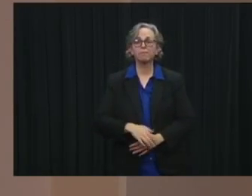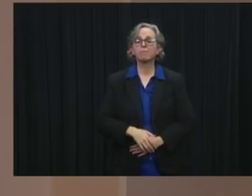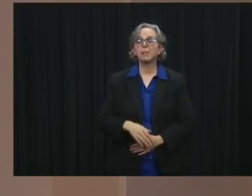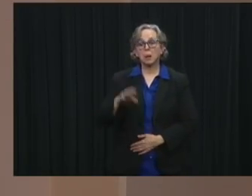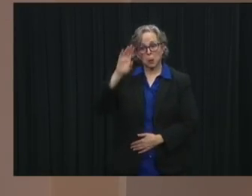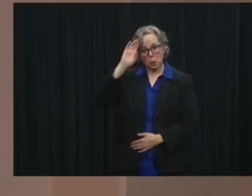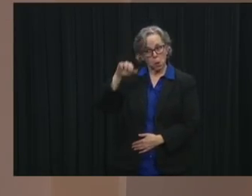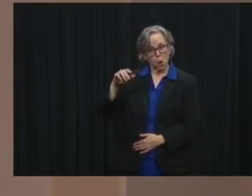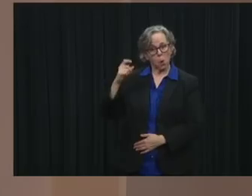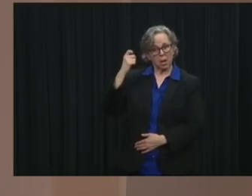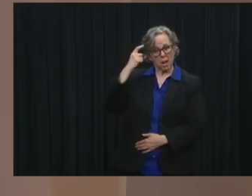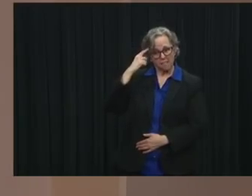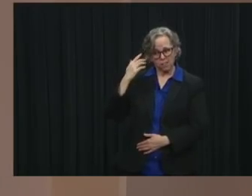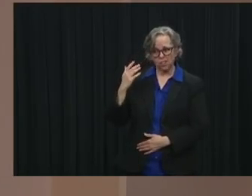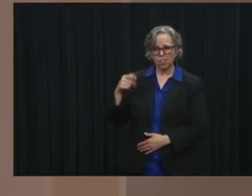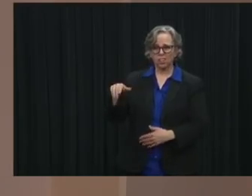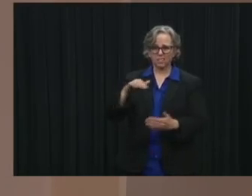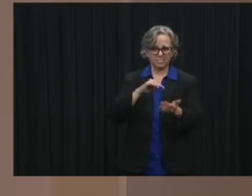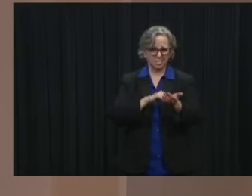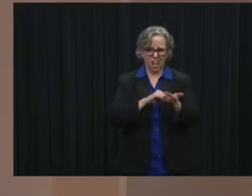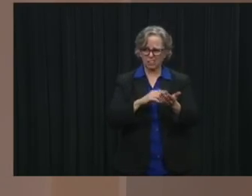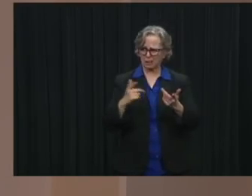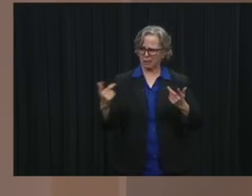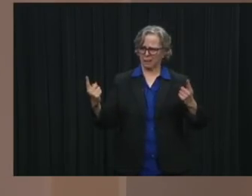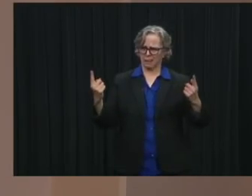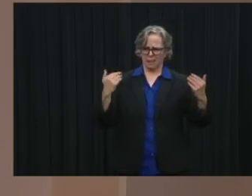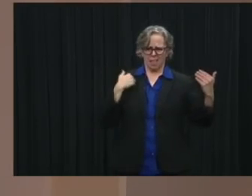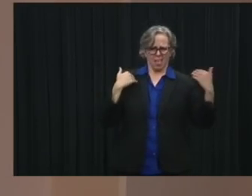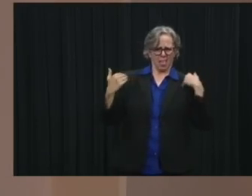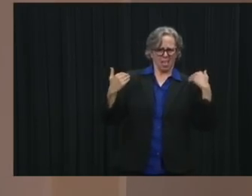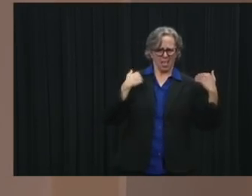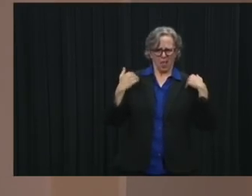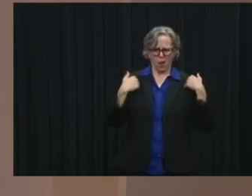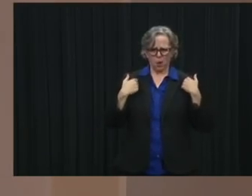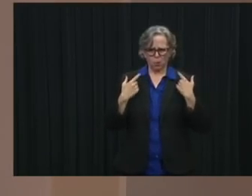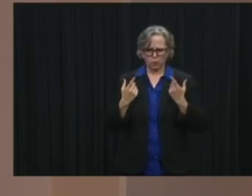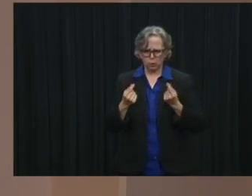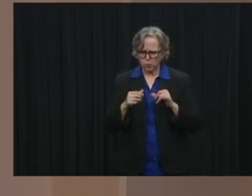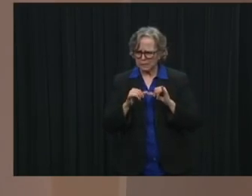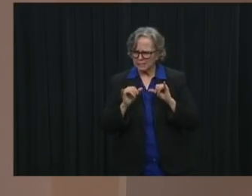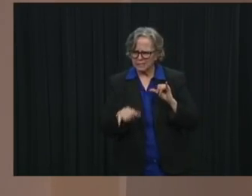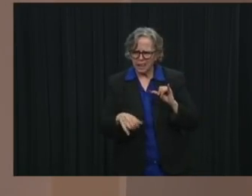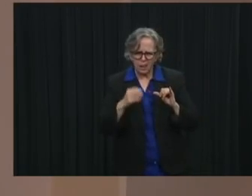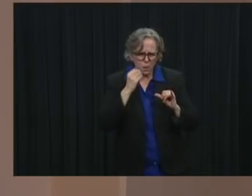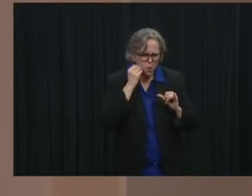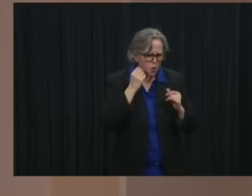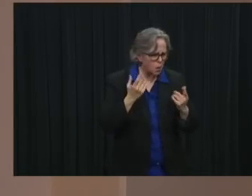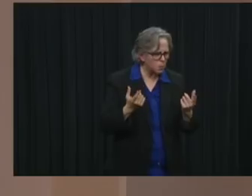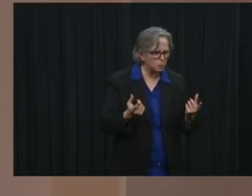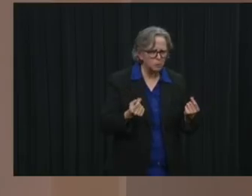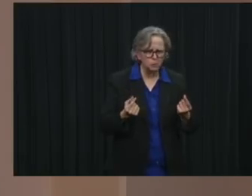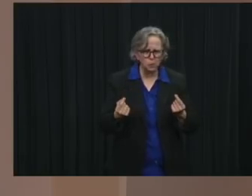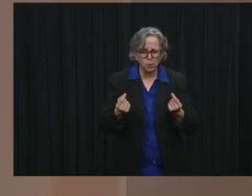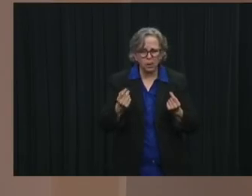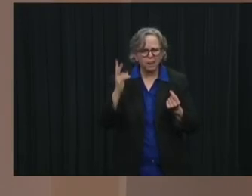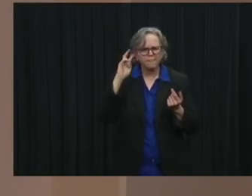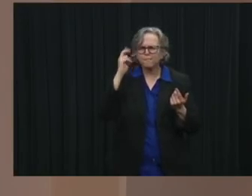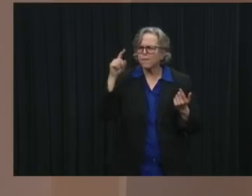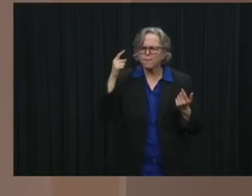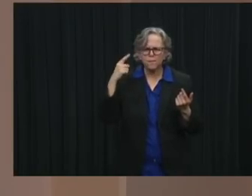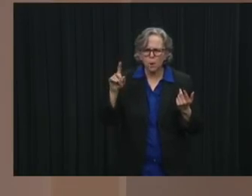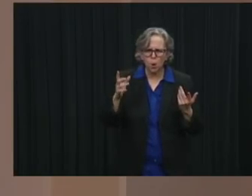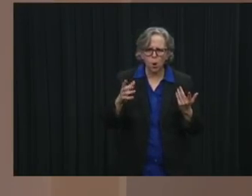questions on as it relates to the stay-at-home order, and in particular, the essential